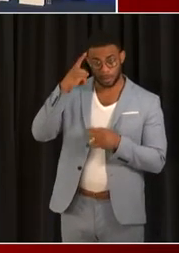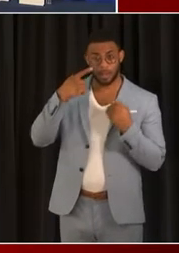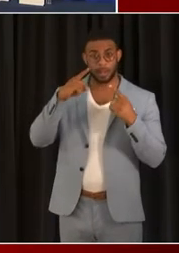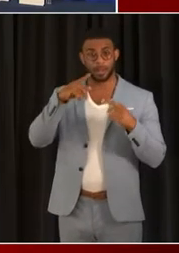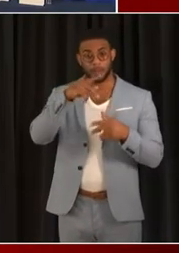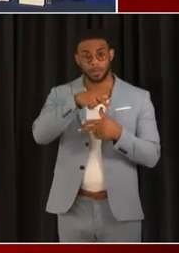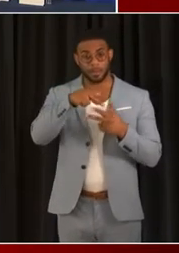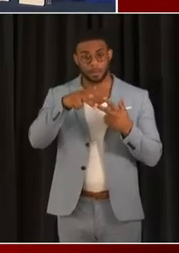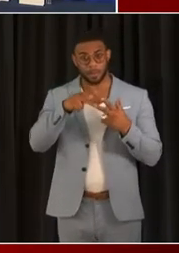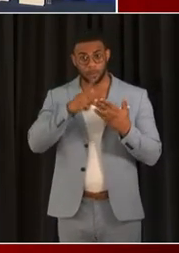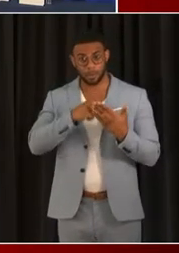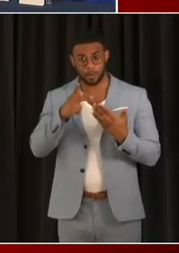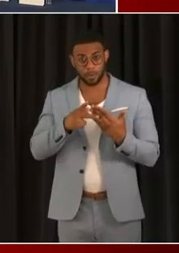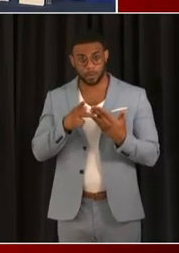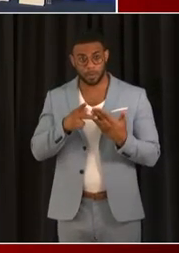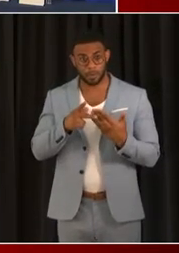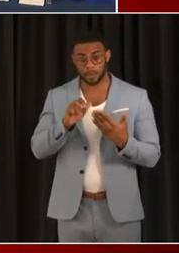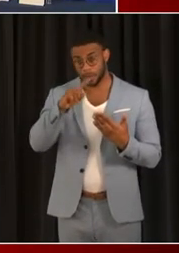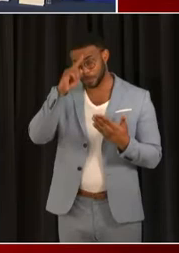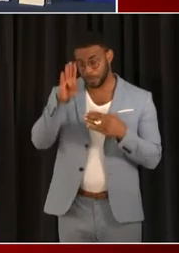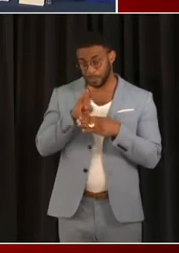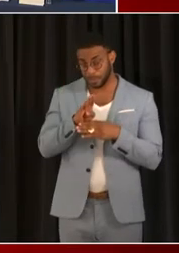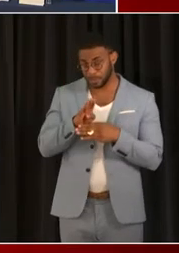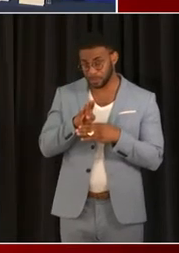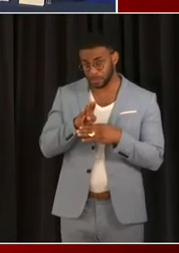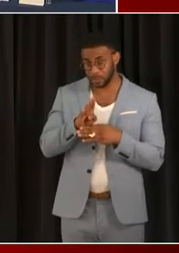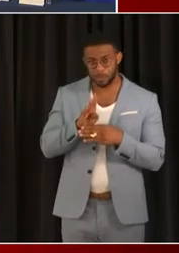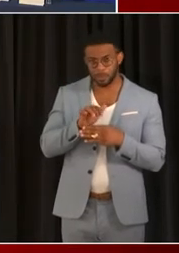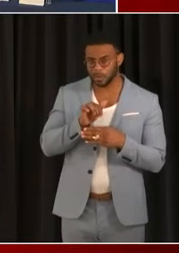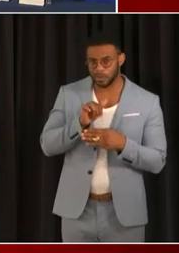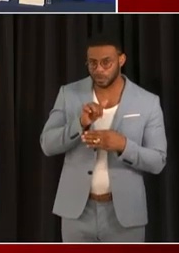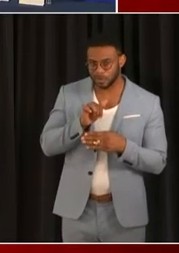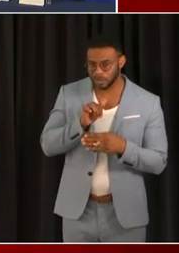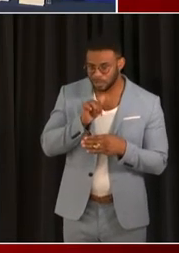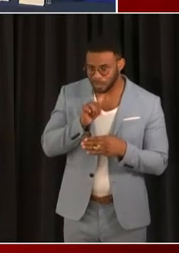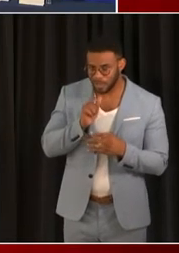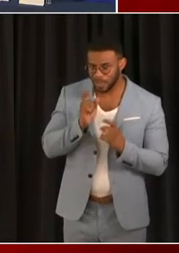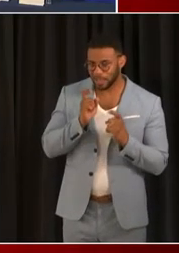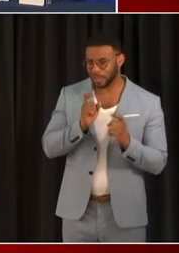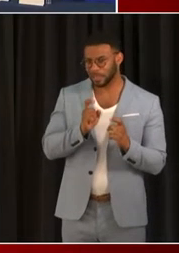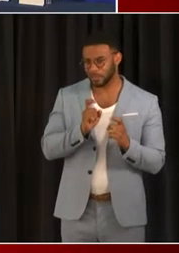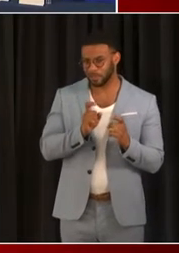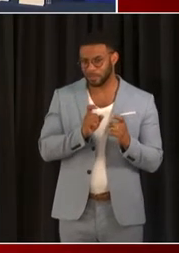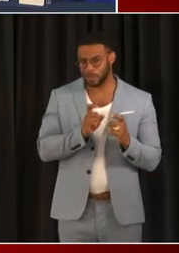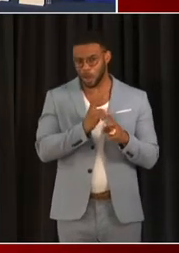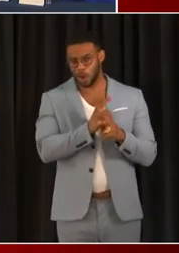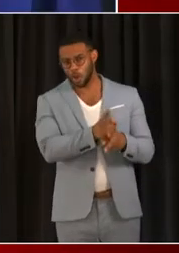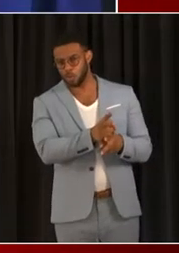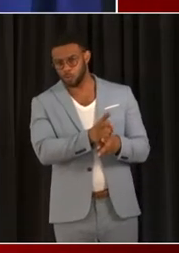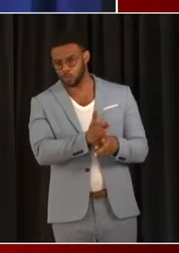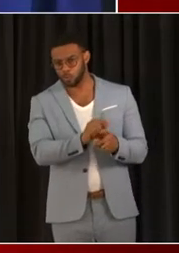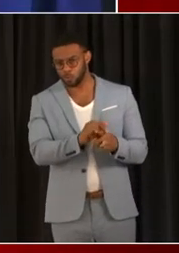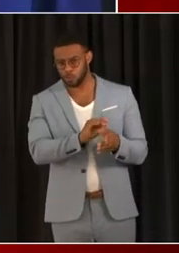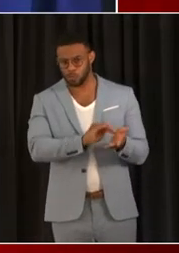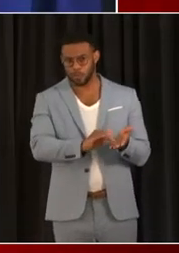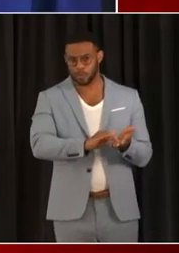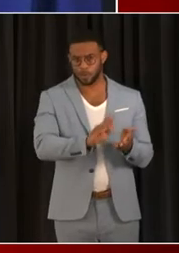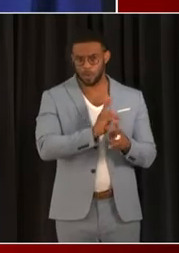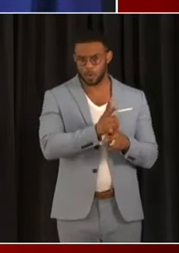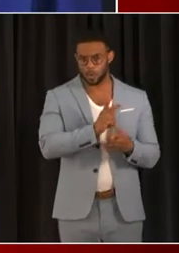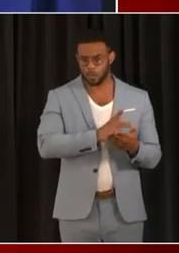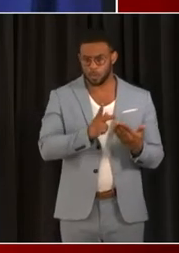government announced the PPP program, that Black businesses were not given loans. It's a